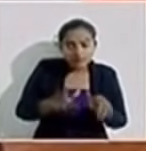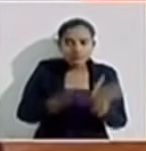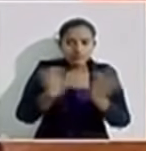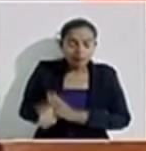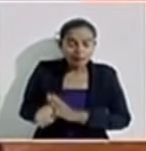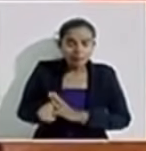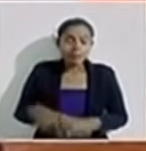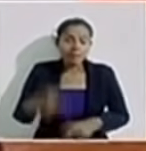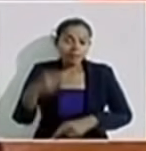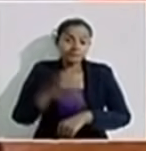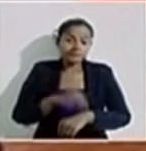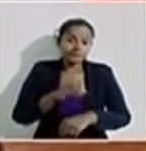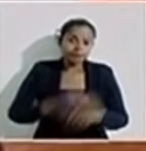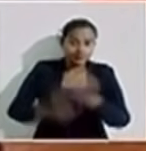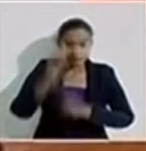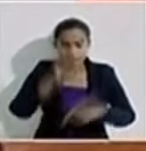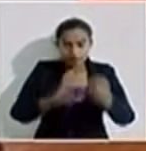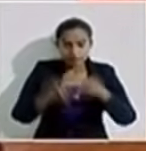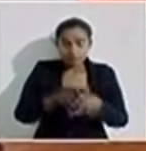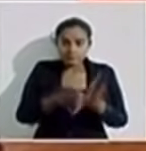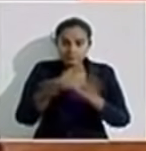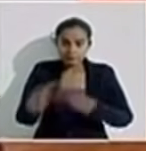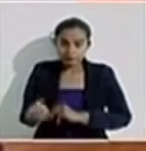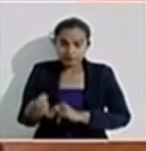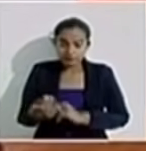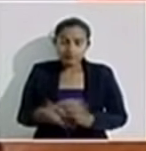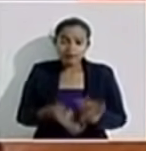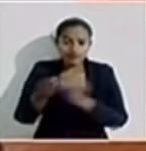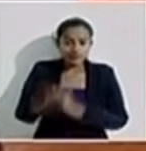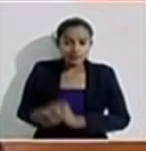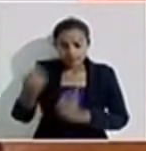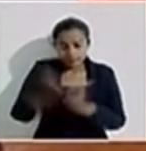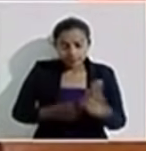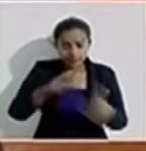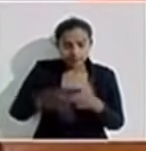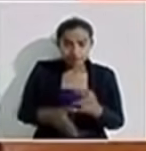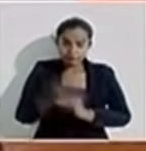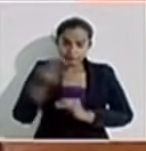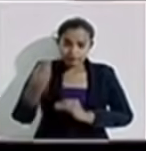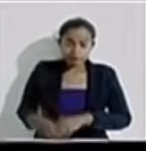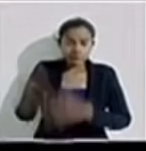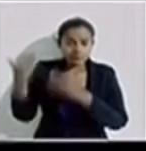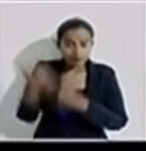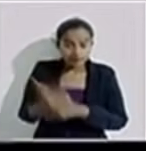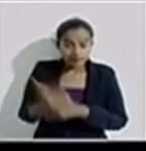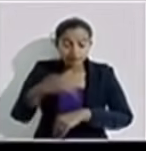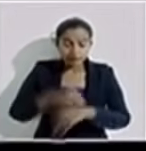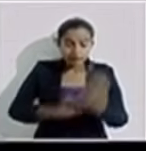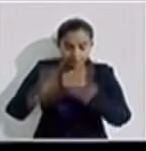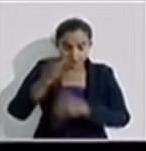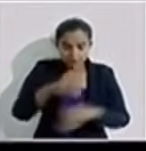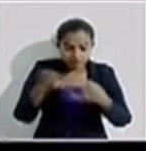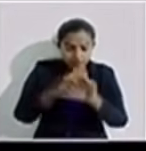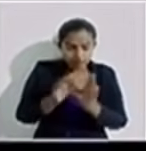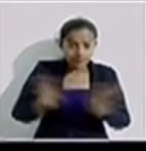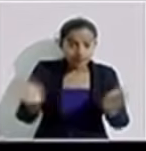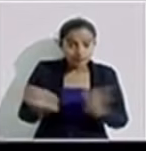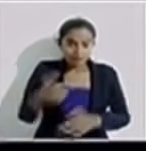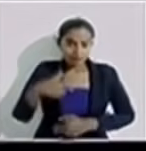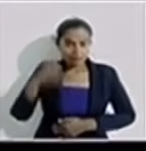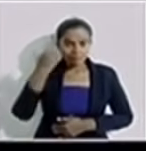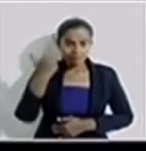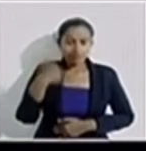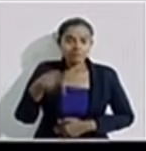is amassed illegally by importing medicines and medical devices. If that is the case, who is